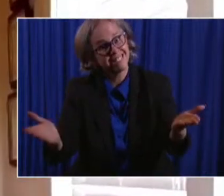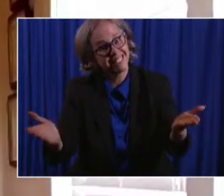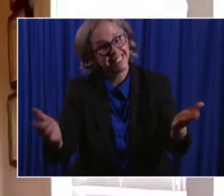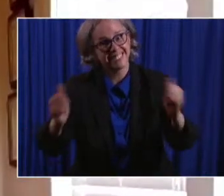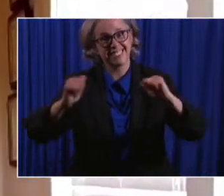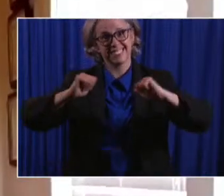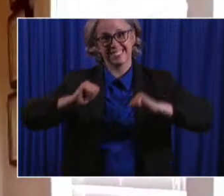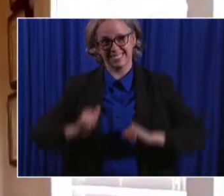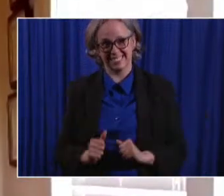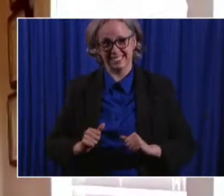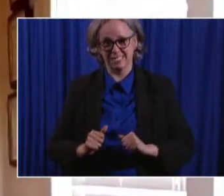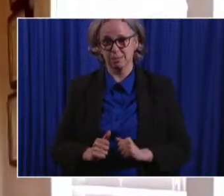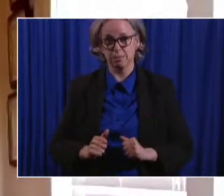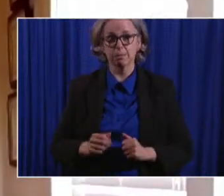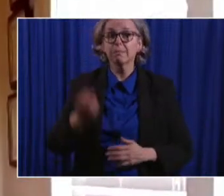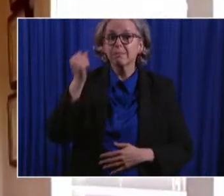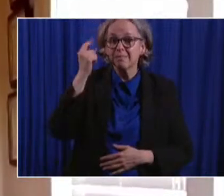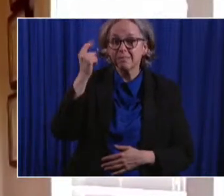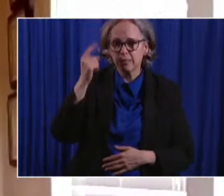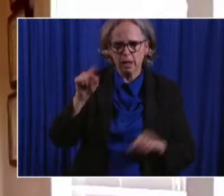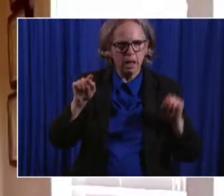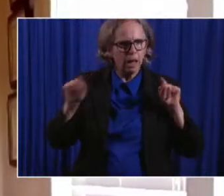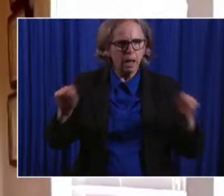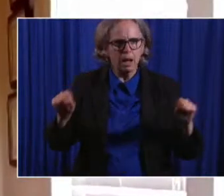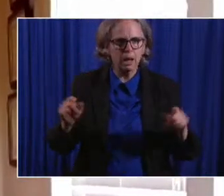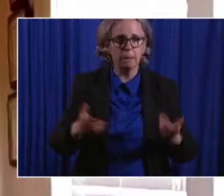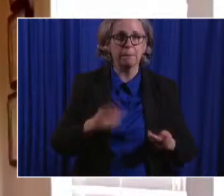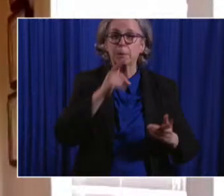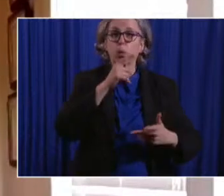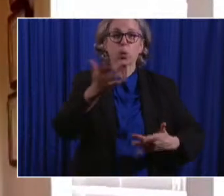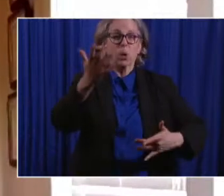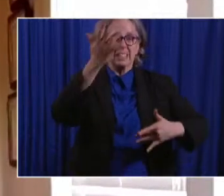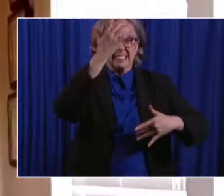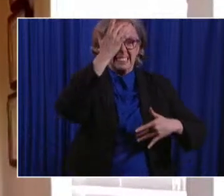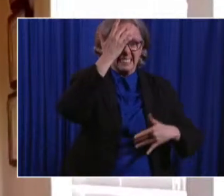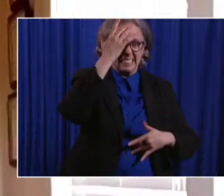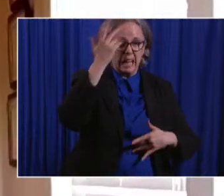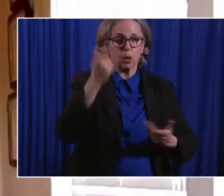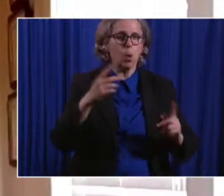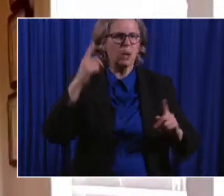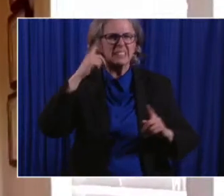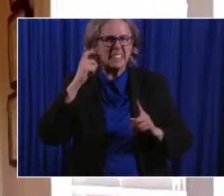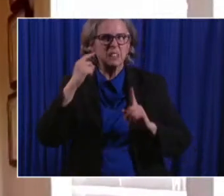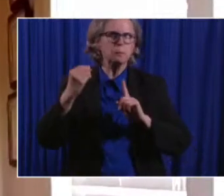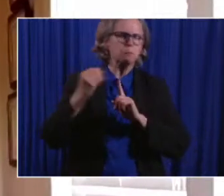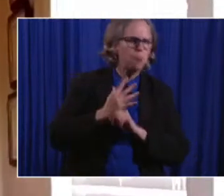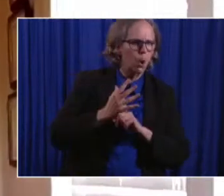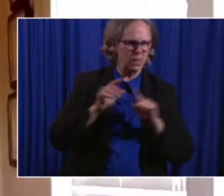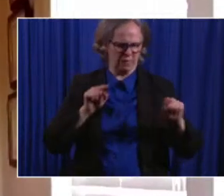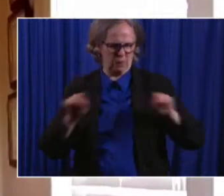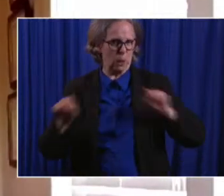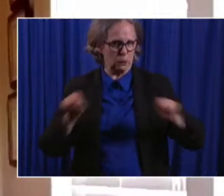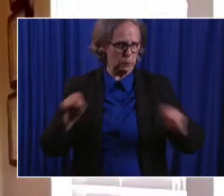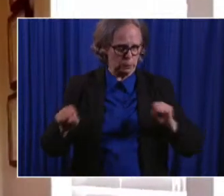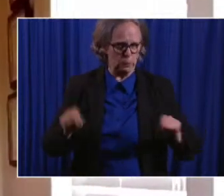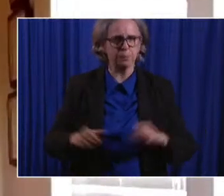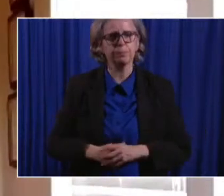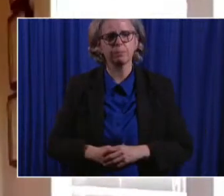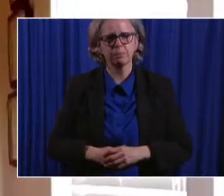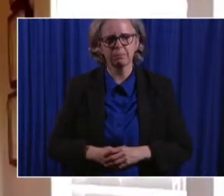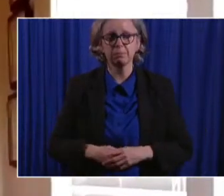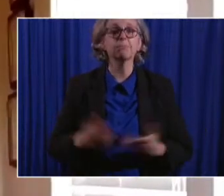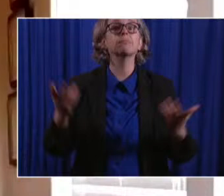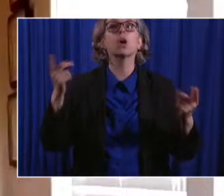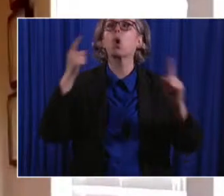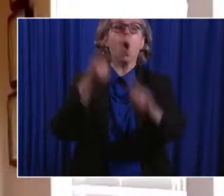preventing exposure to people who have or who may have a contagious disease, which, again, as the governor